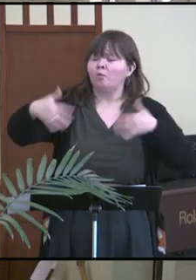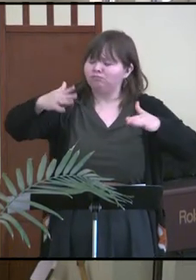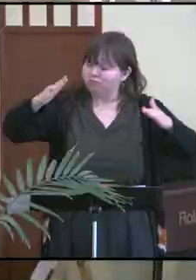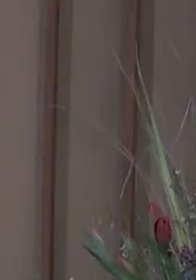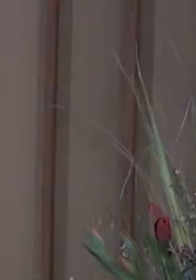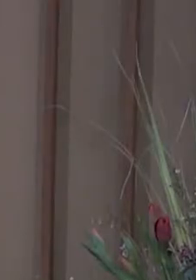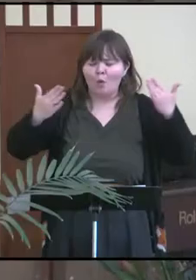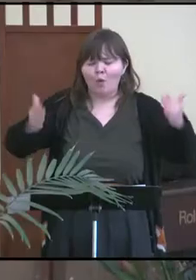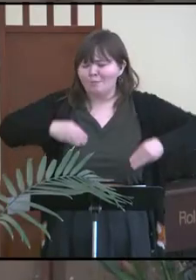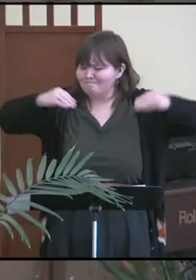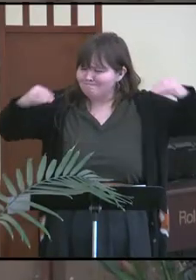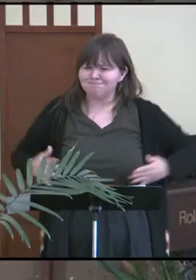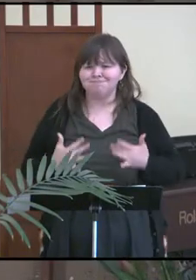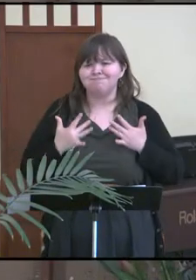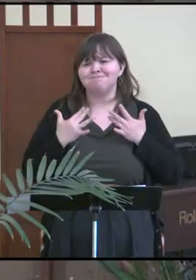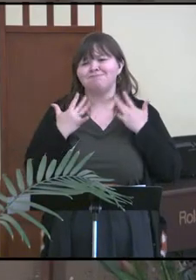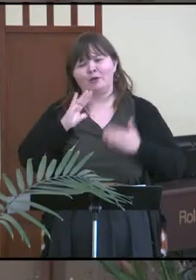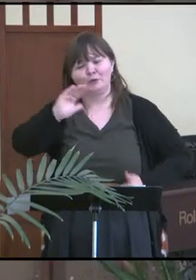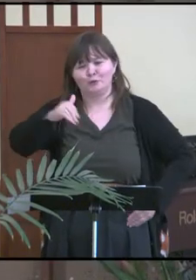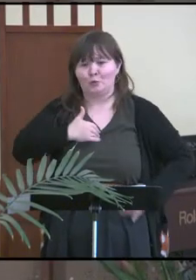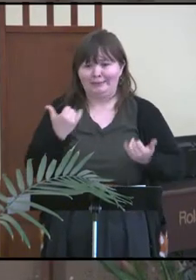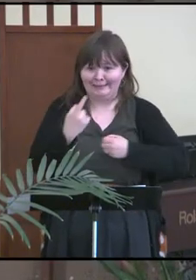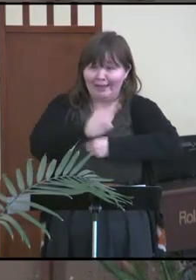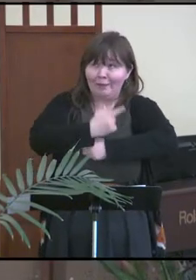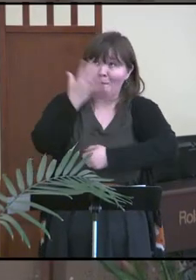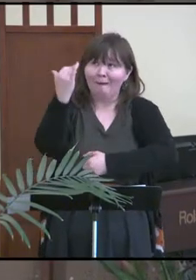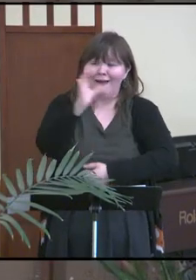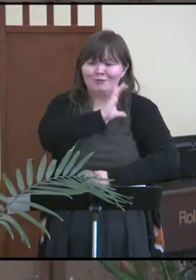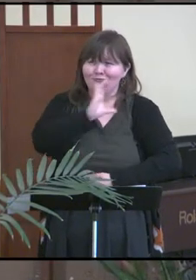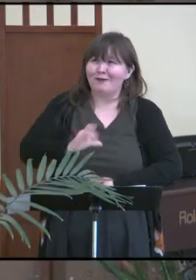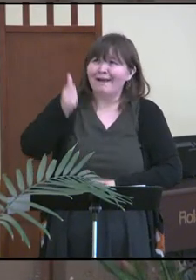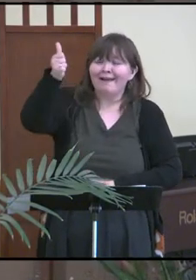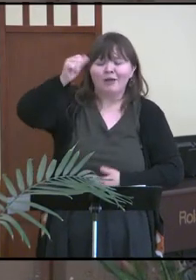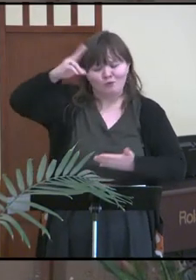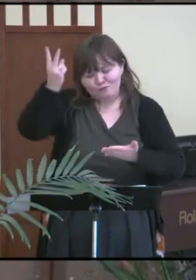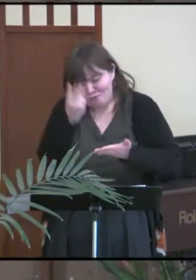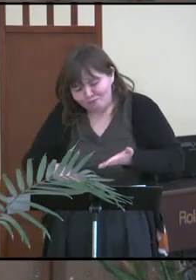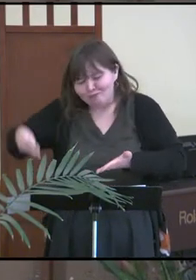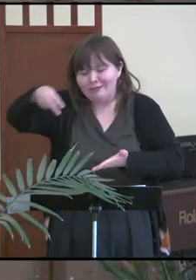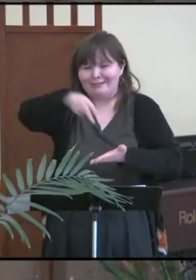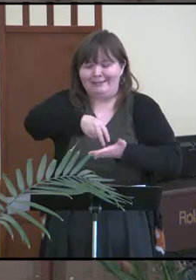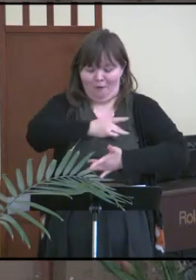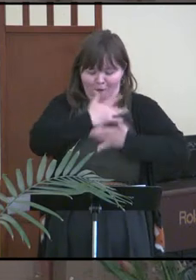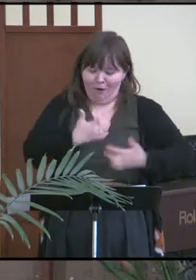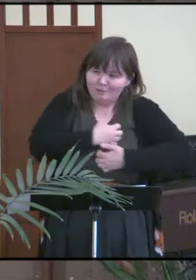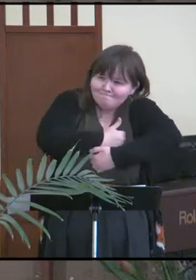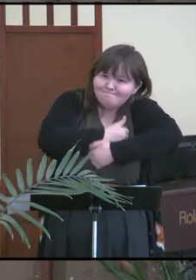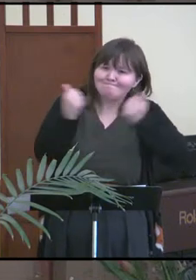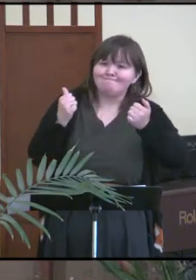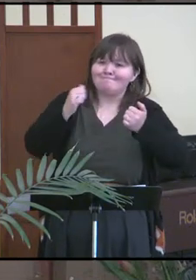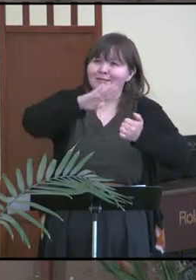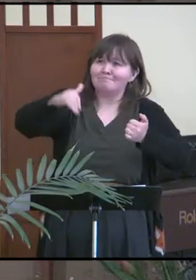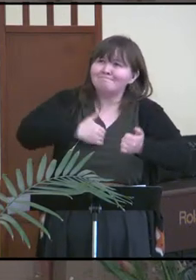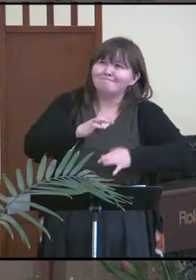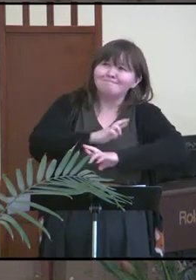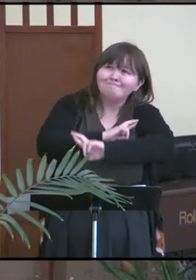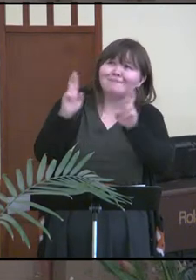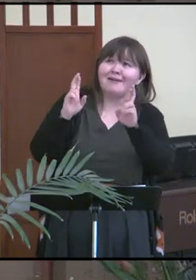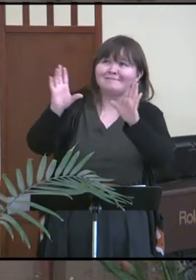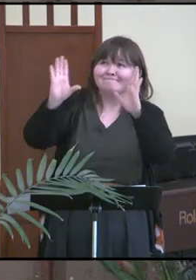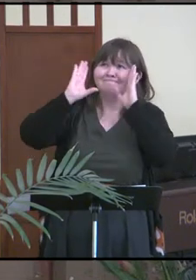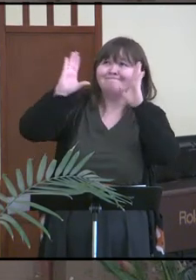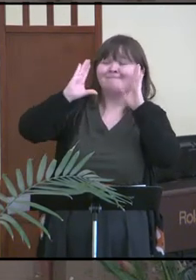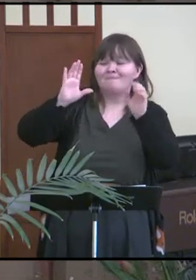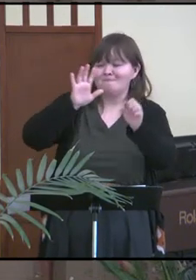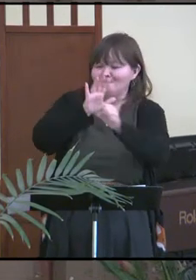our souls on this day. Christ is risen. Open our hearts and our spirits to receive fully the joy which has